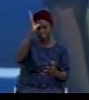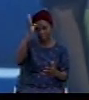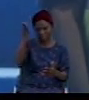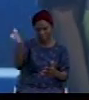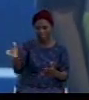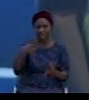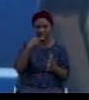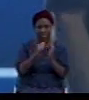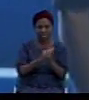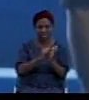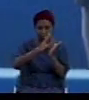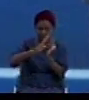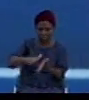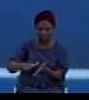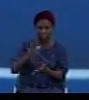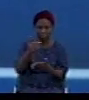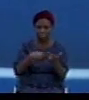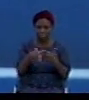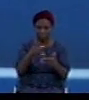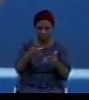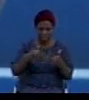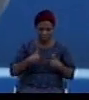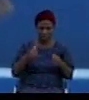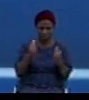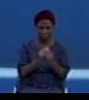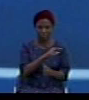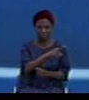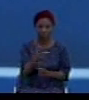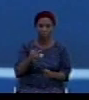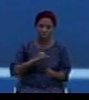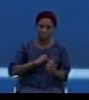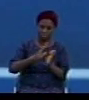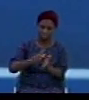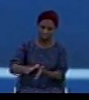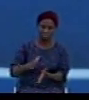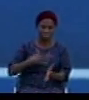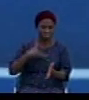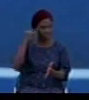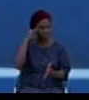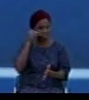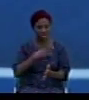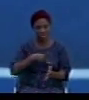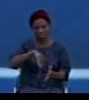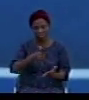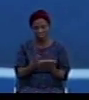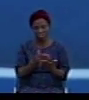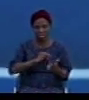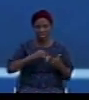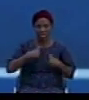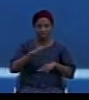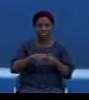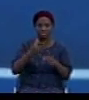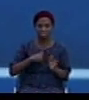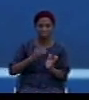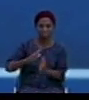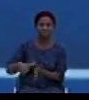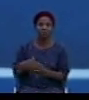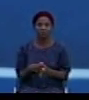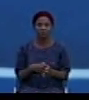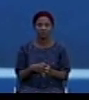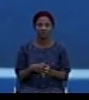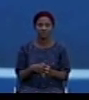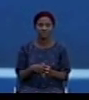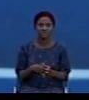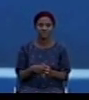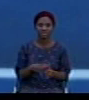it, my phones, the little change I had on me. The Baba said, it was help you render though, but to avert